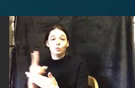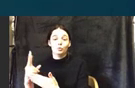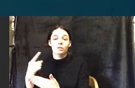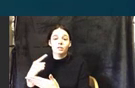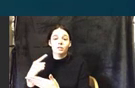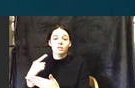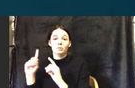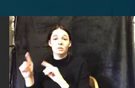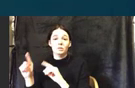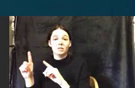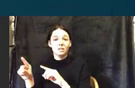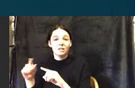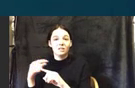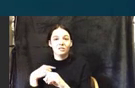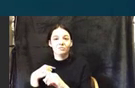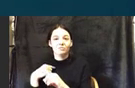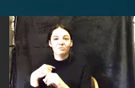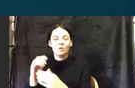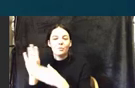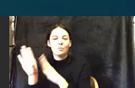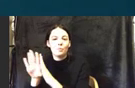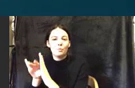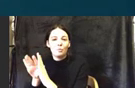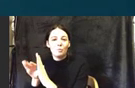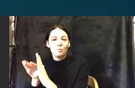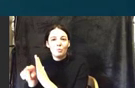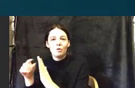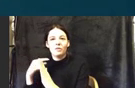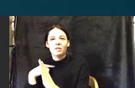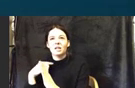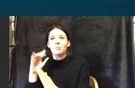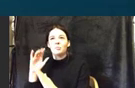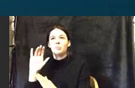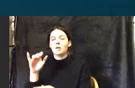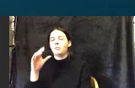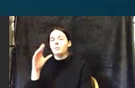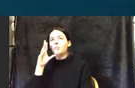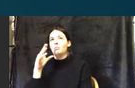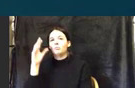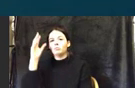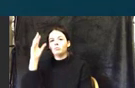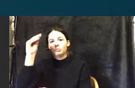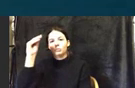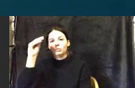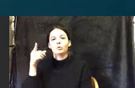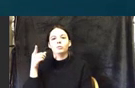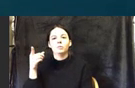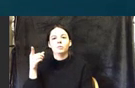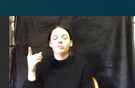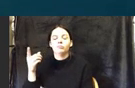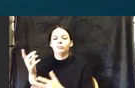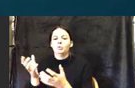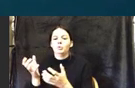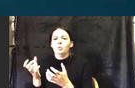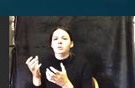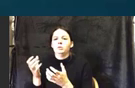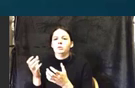that boy in the detention center who was persuaded to be a suicide bomber. I went into how